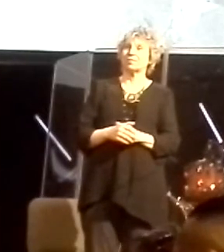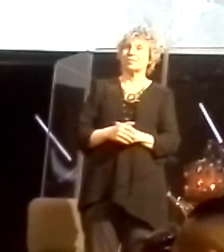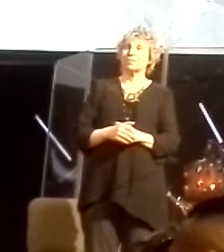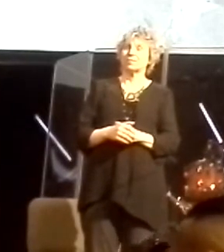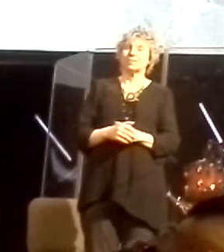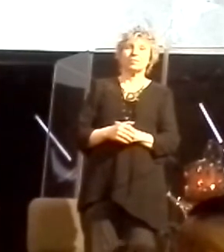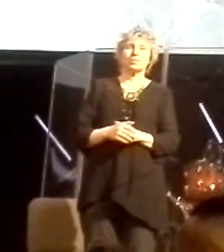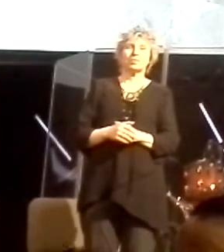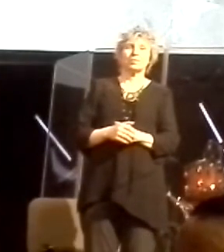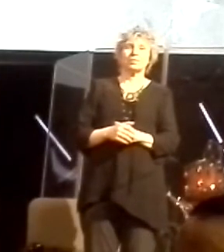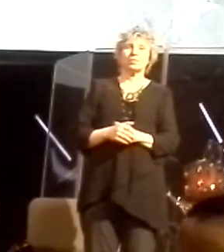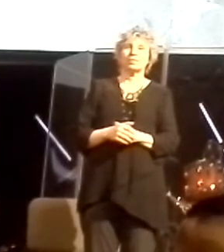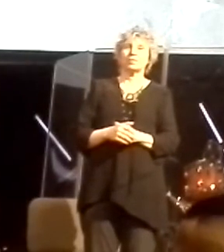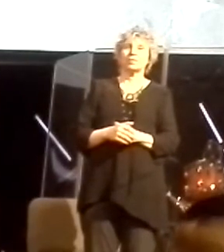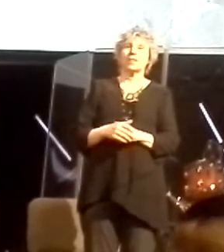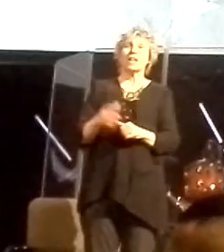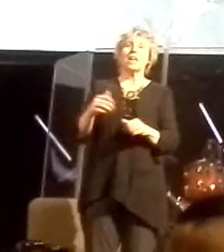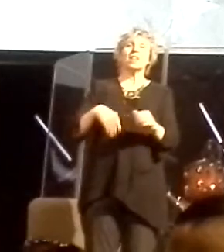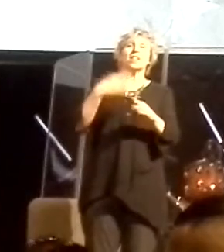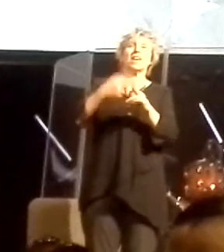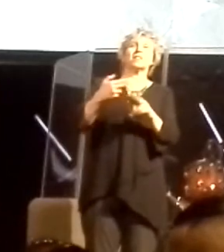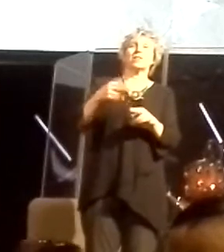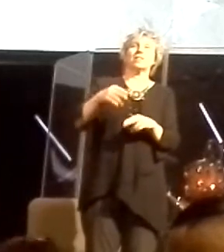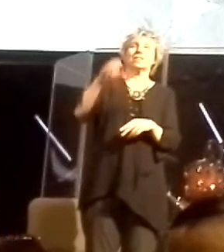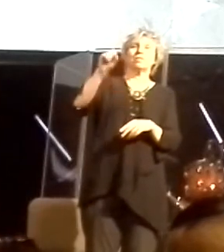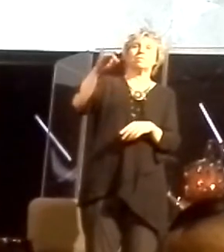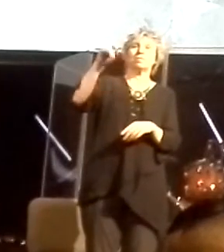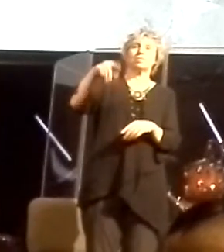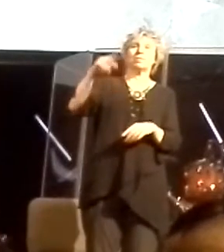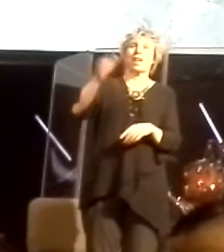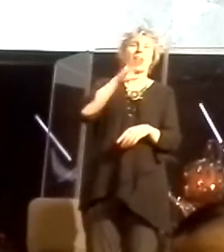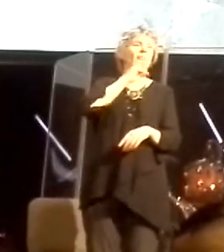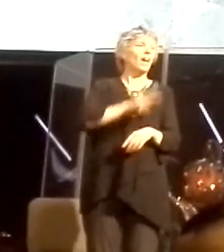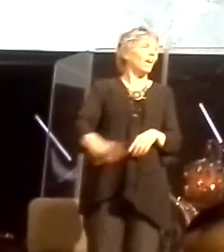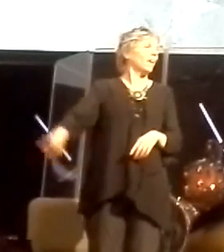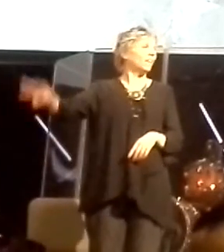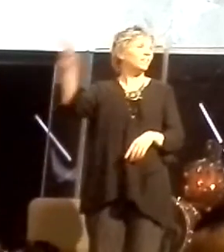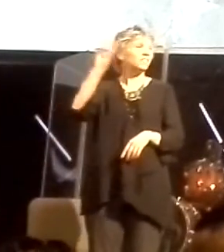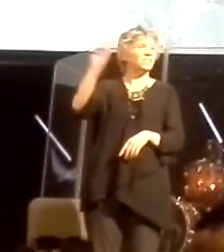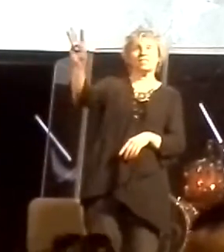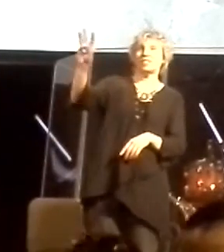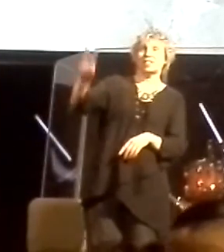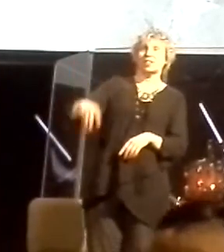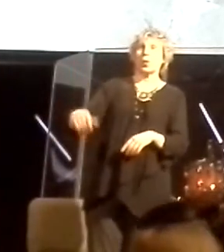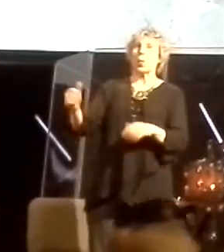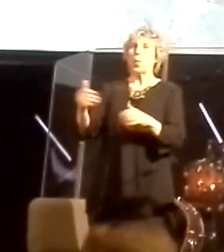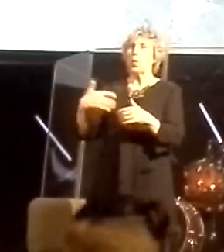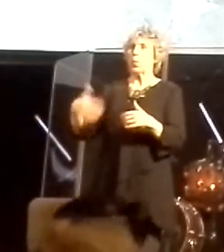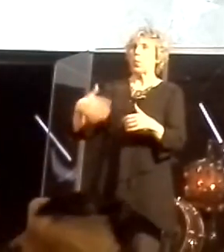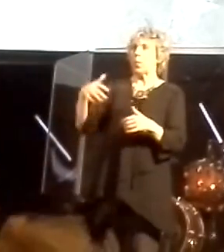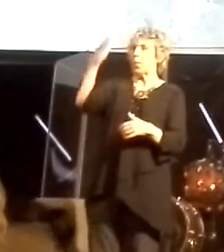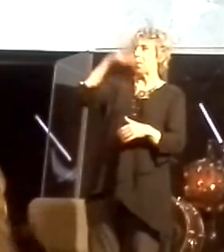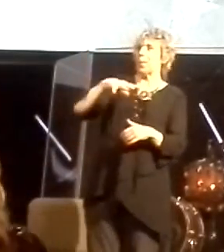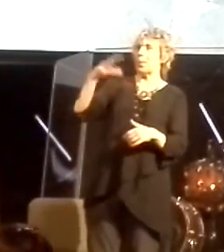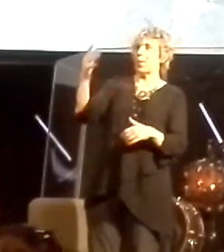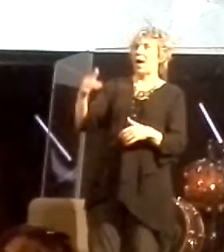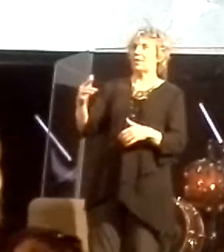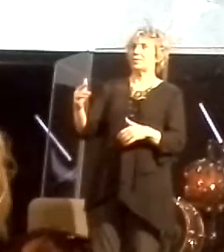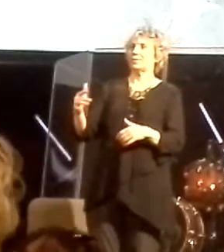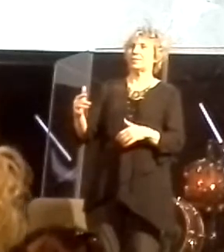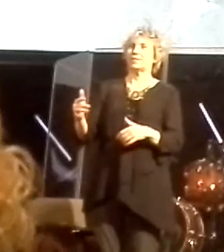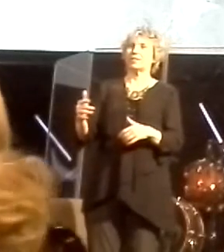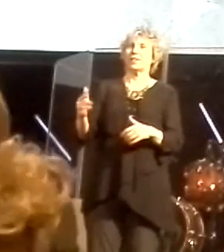My name is Brian Flores. When I was six, my mom took us away from my dad who was very abusive due to his addictions. After my mother had another